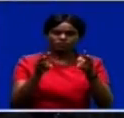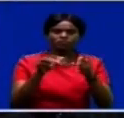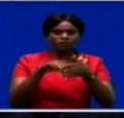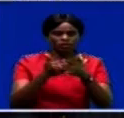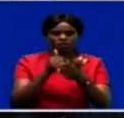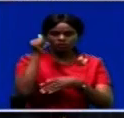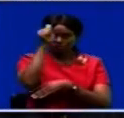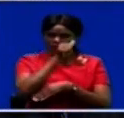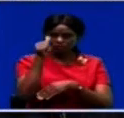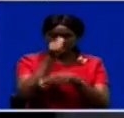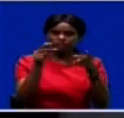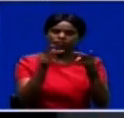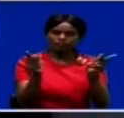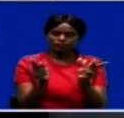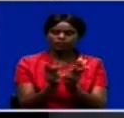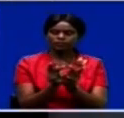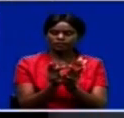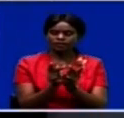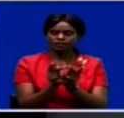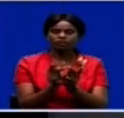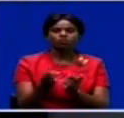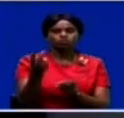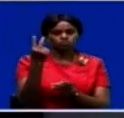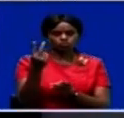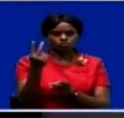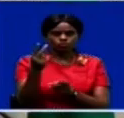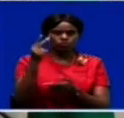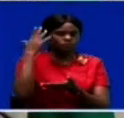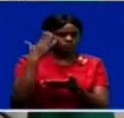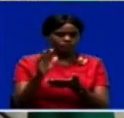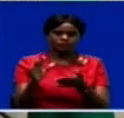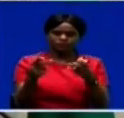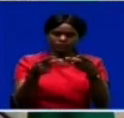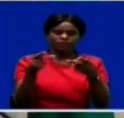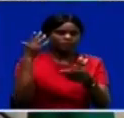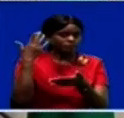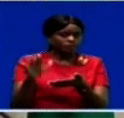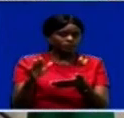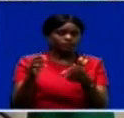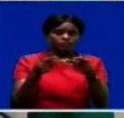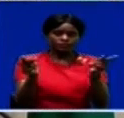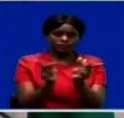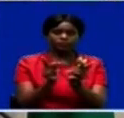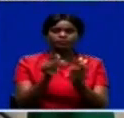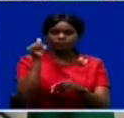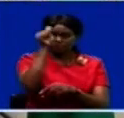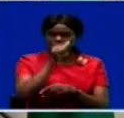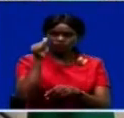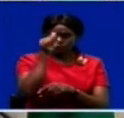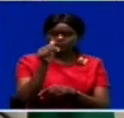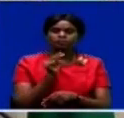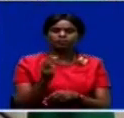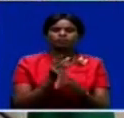position for 2 permanent seats to be reserved for Africa. I must make this very clear.